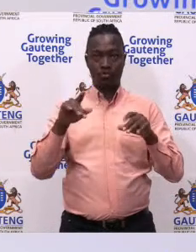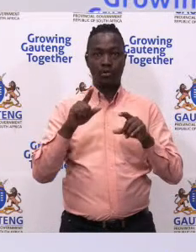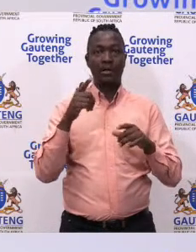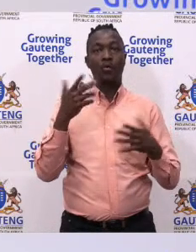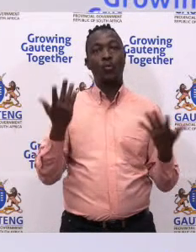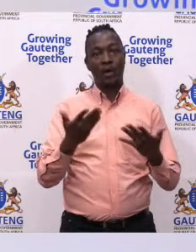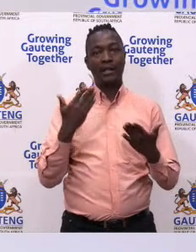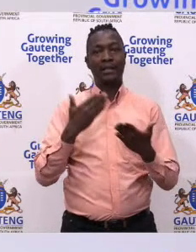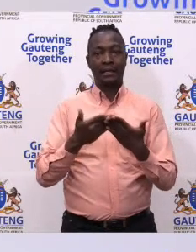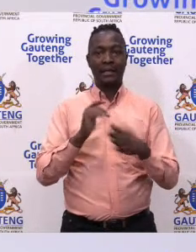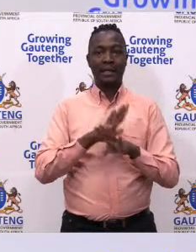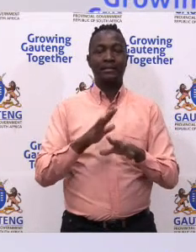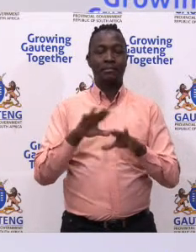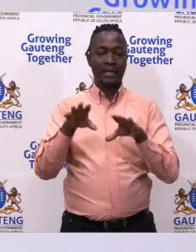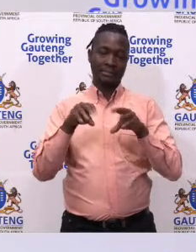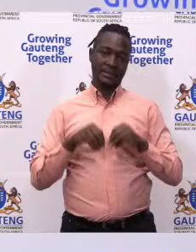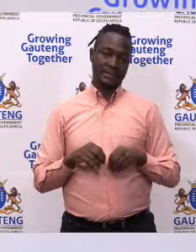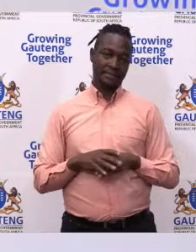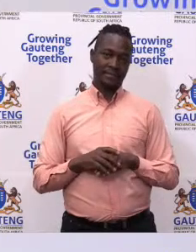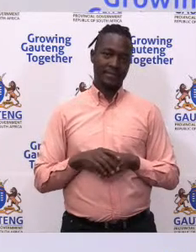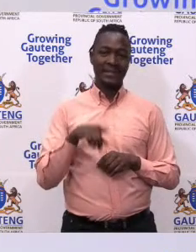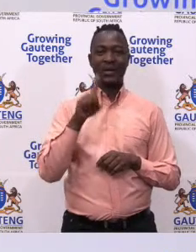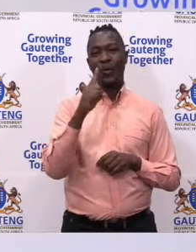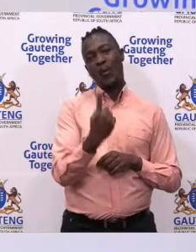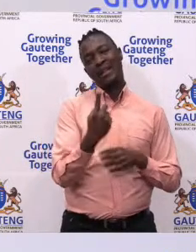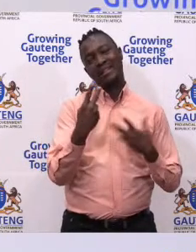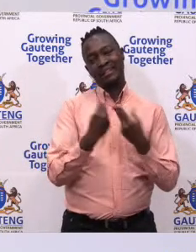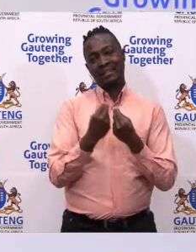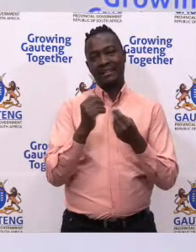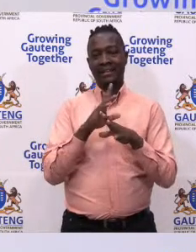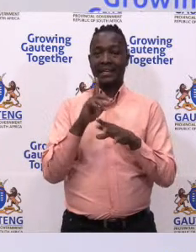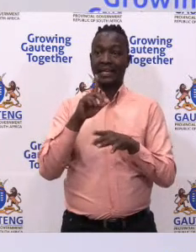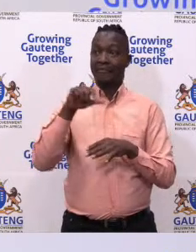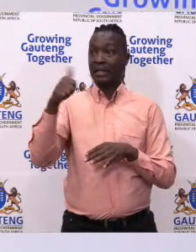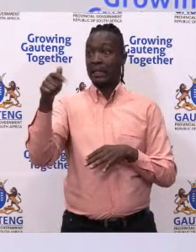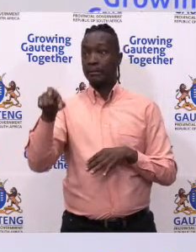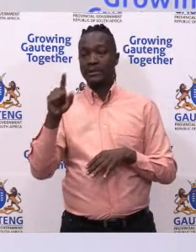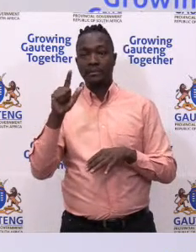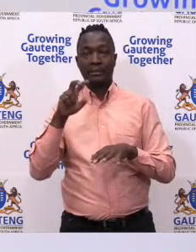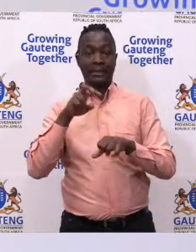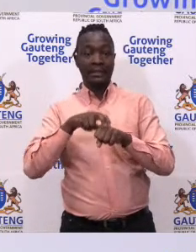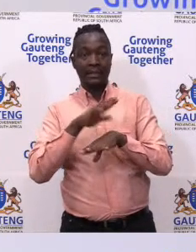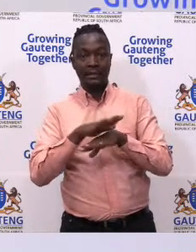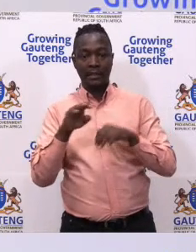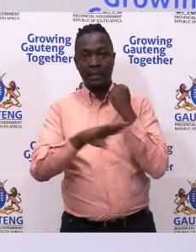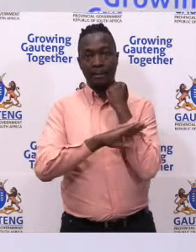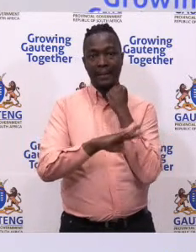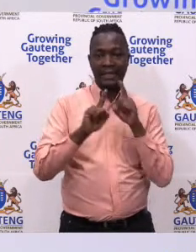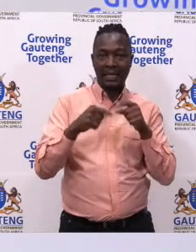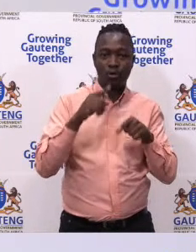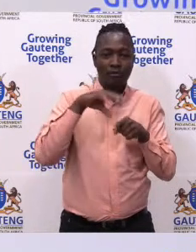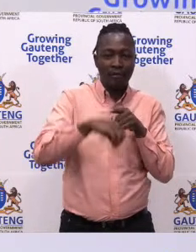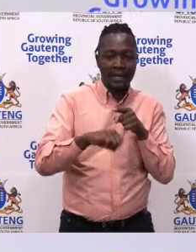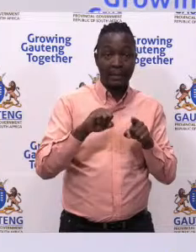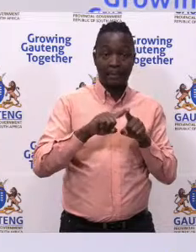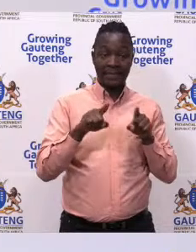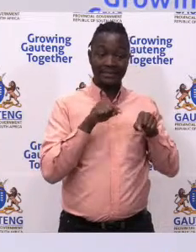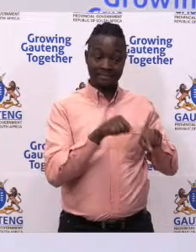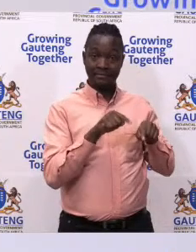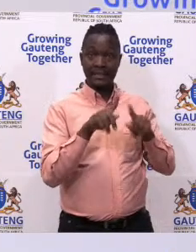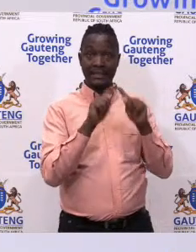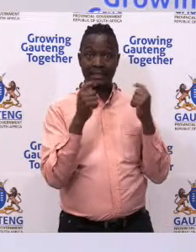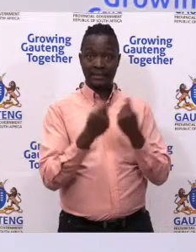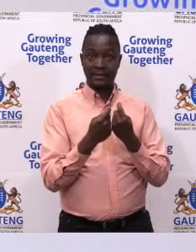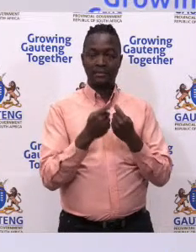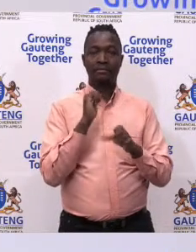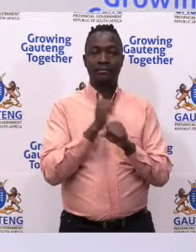think the most frustrating part would be that when people require a bed and they might not be able to find it, but this team